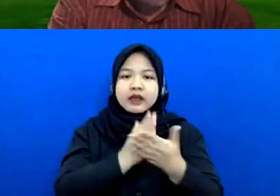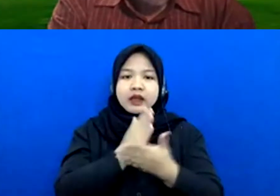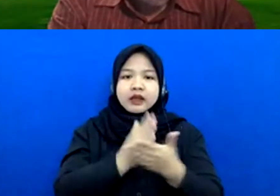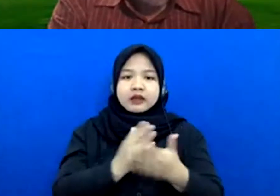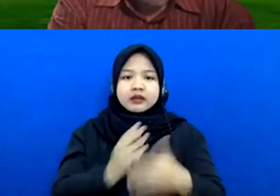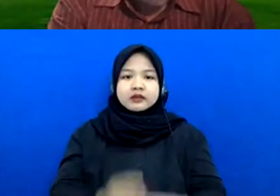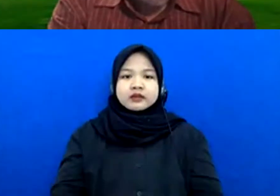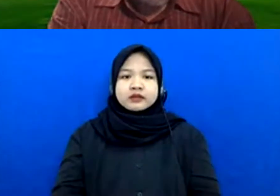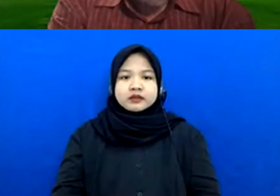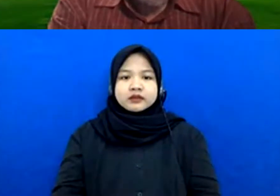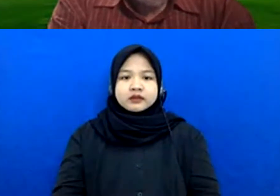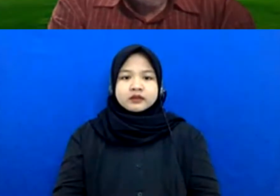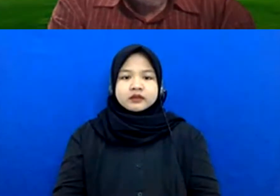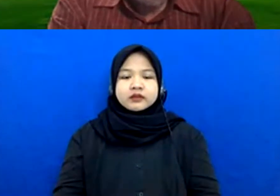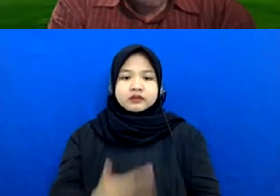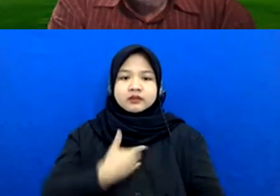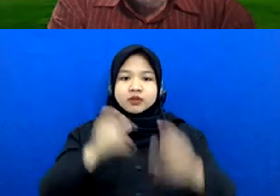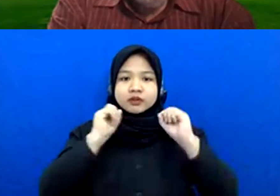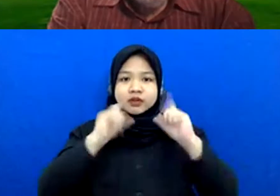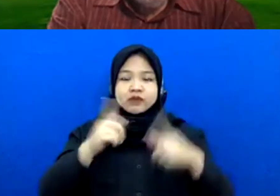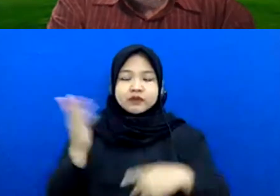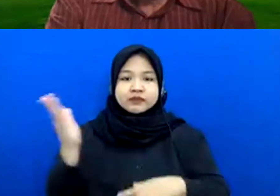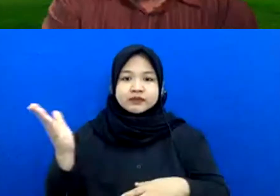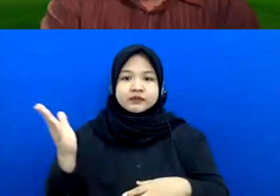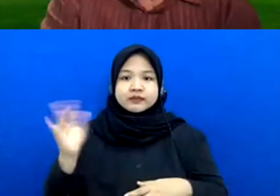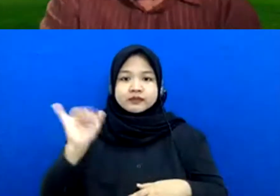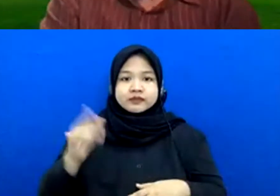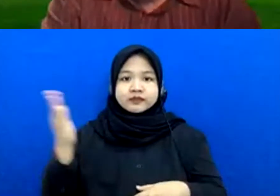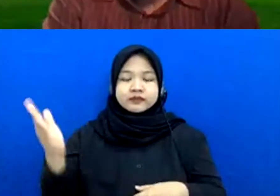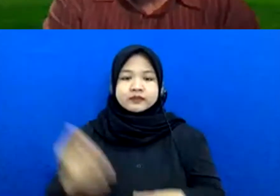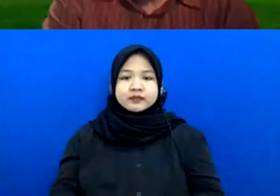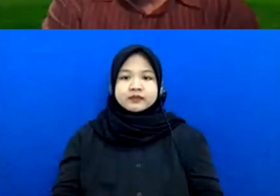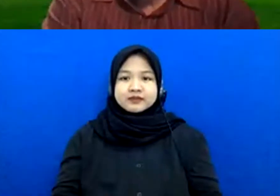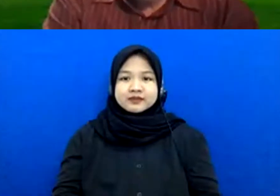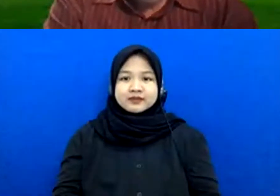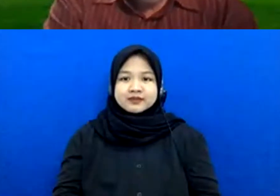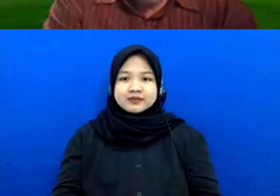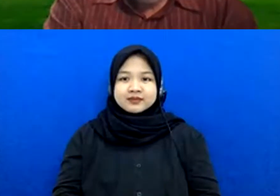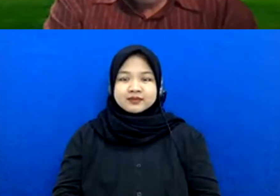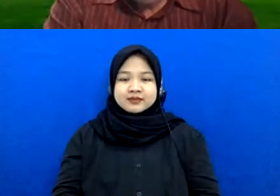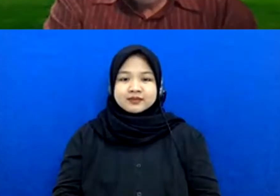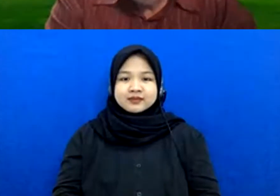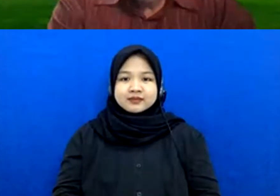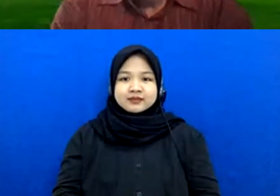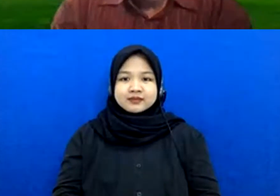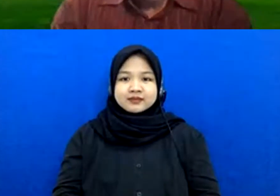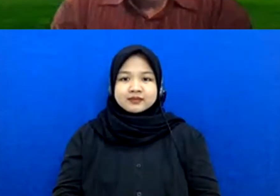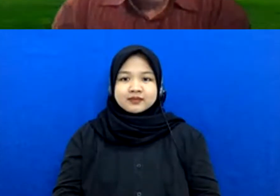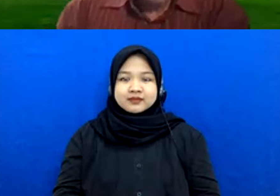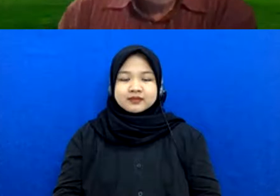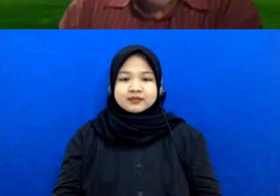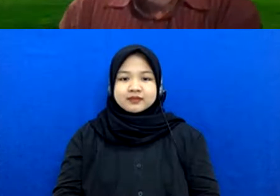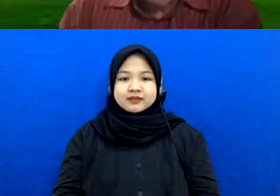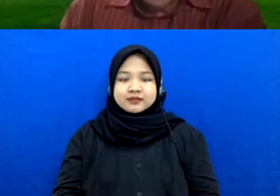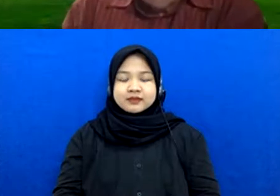I answer this question? Yes. I think we